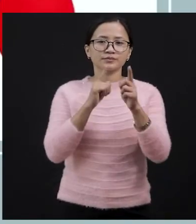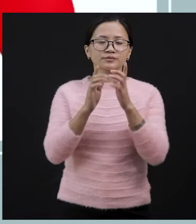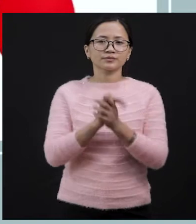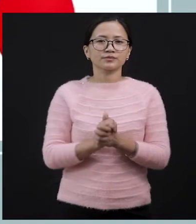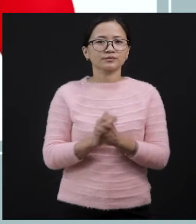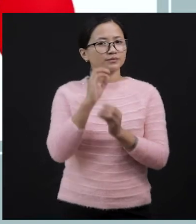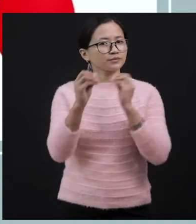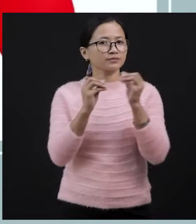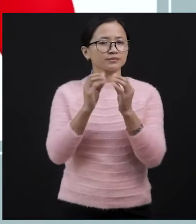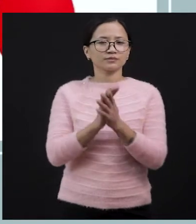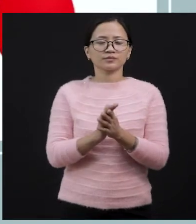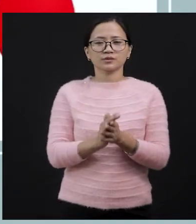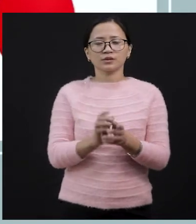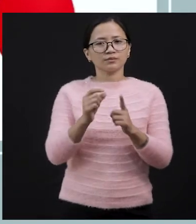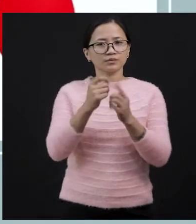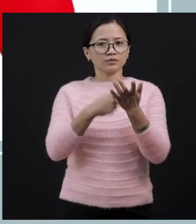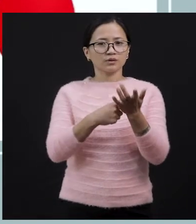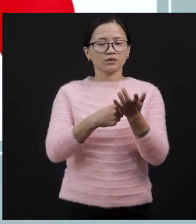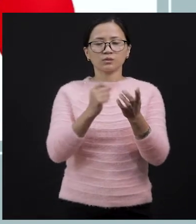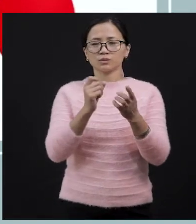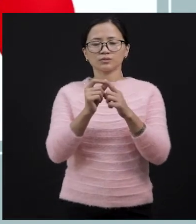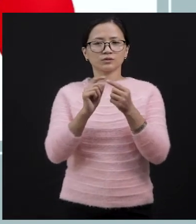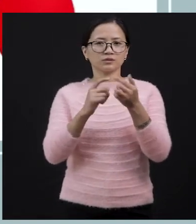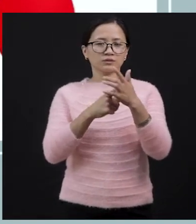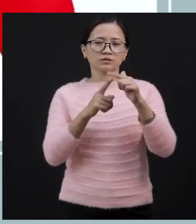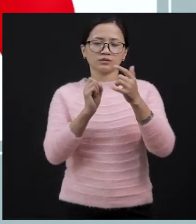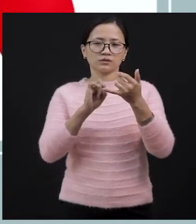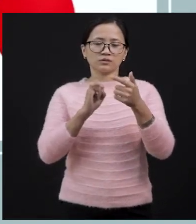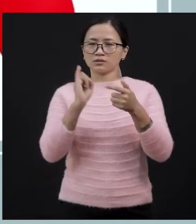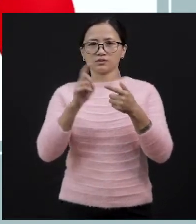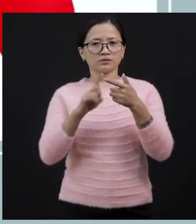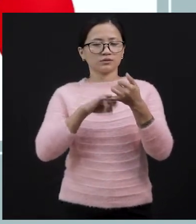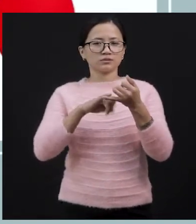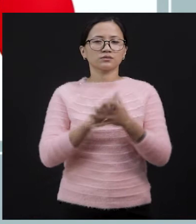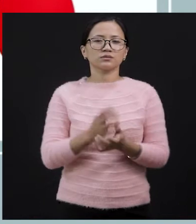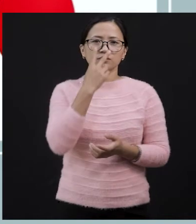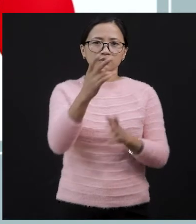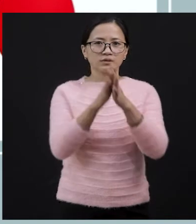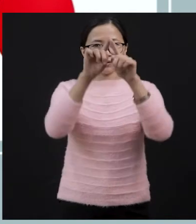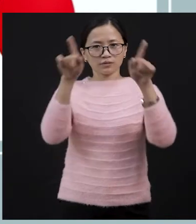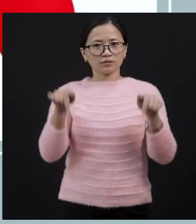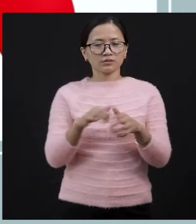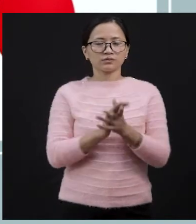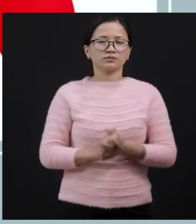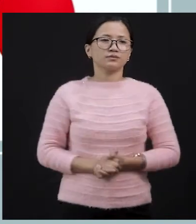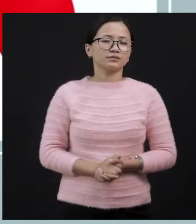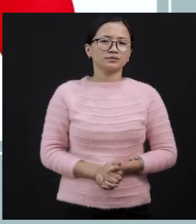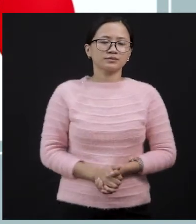discuss about the properties of air. So you can have a look at this picture.